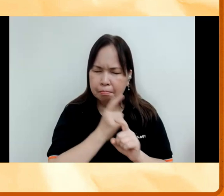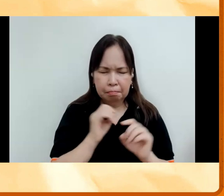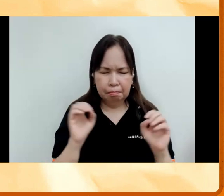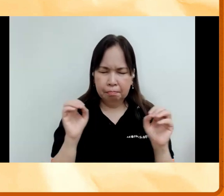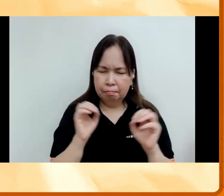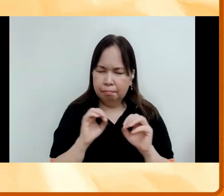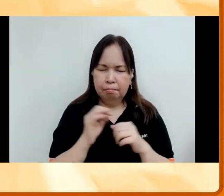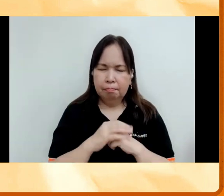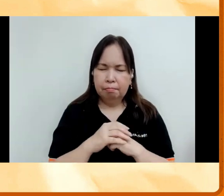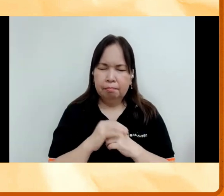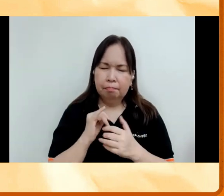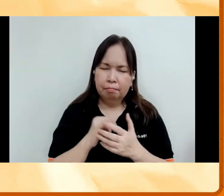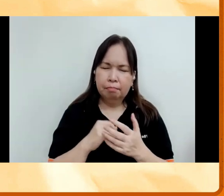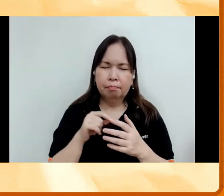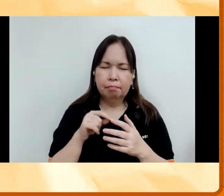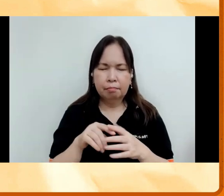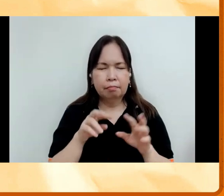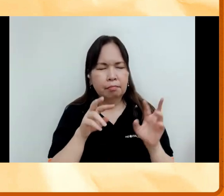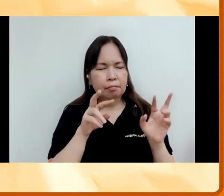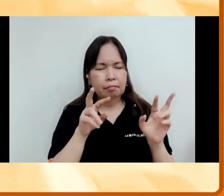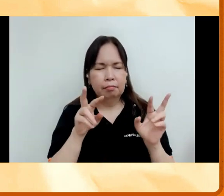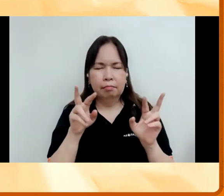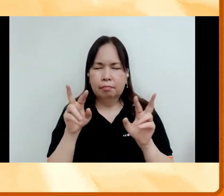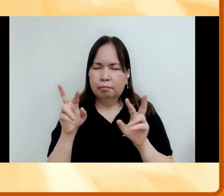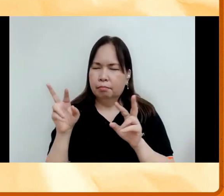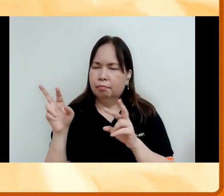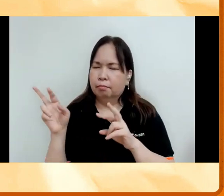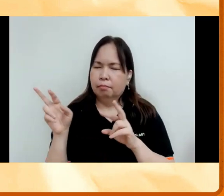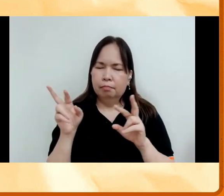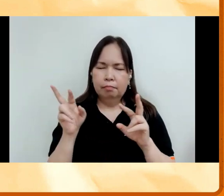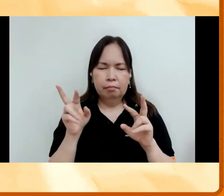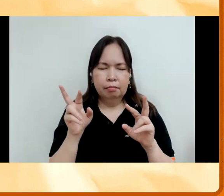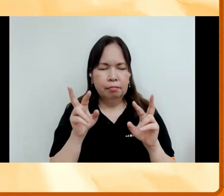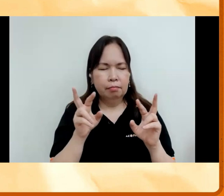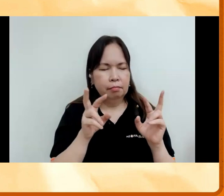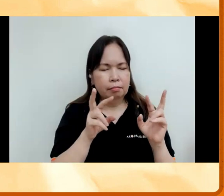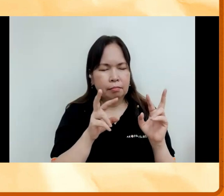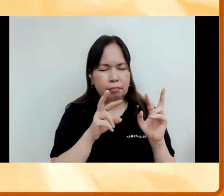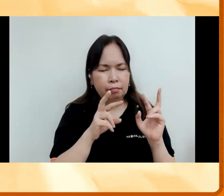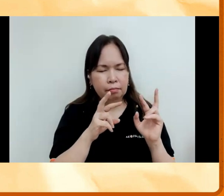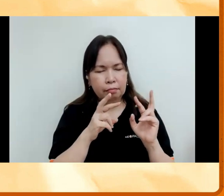Without judgment, just allow the images of a safe place to flow in your mind.